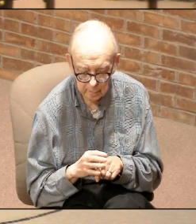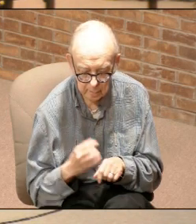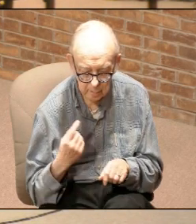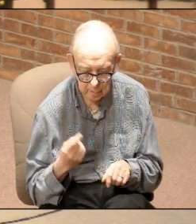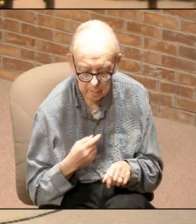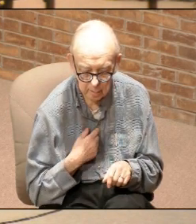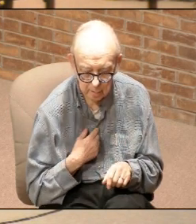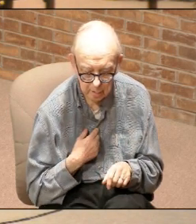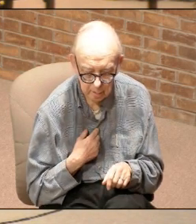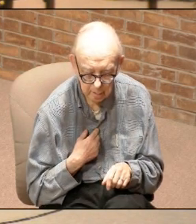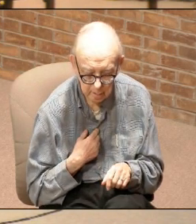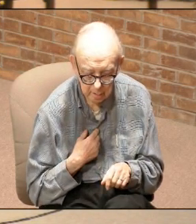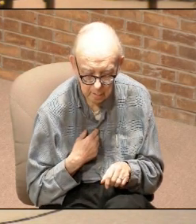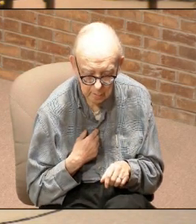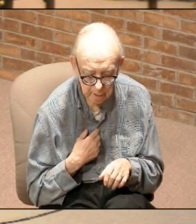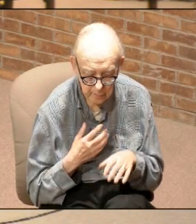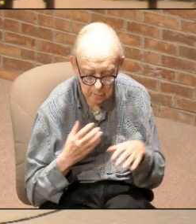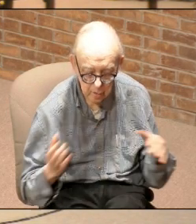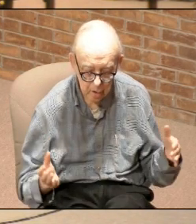we have a greater harvest